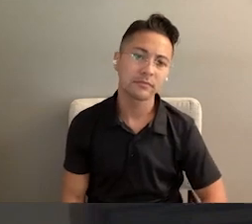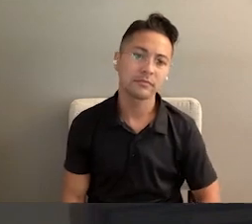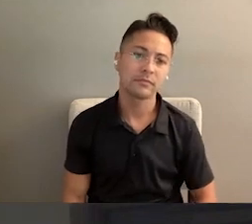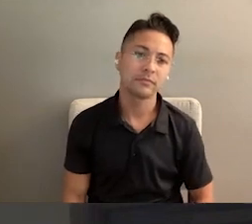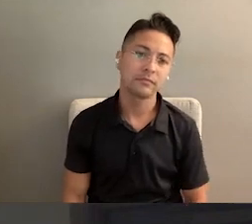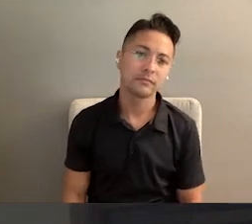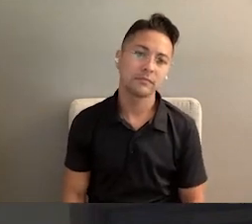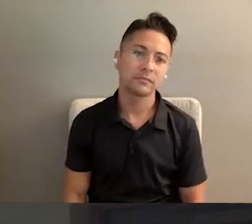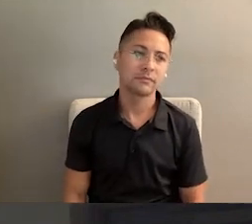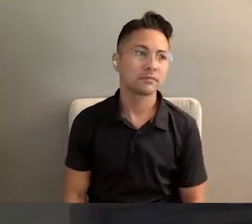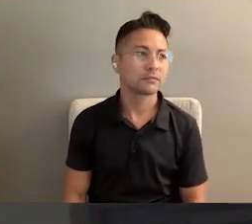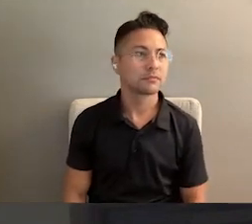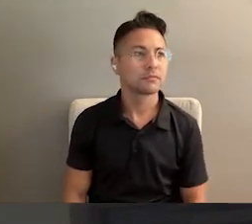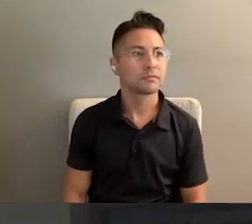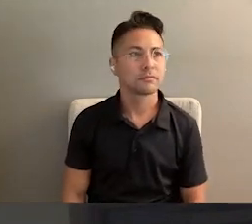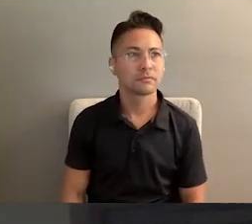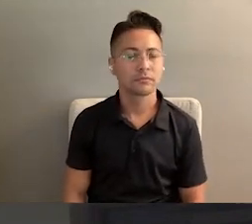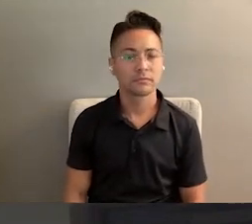Mm-hmm. Yes.